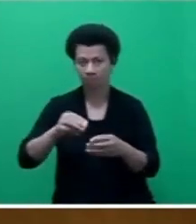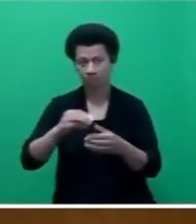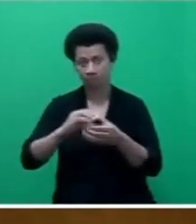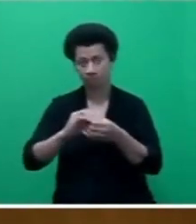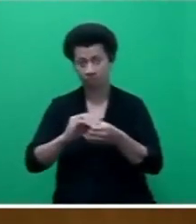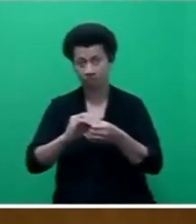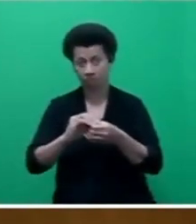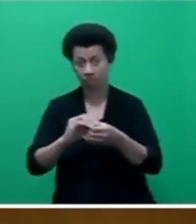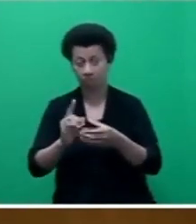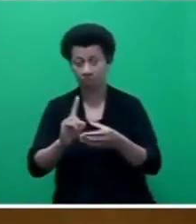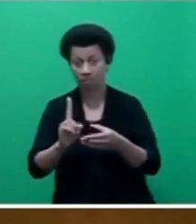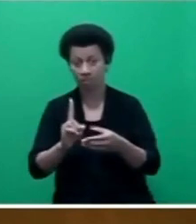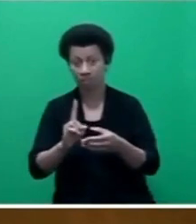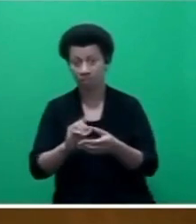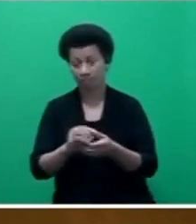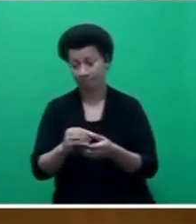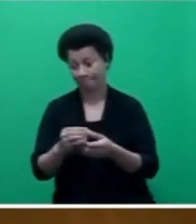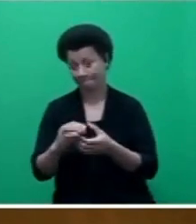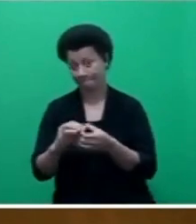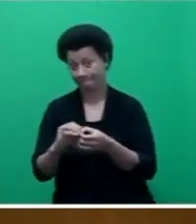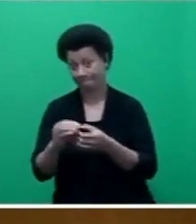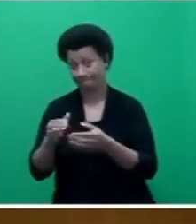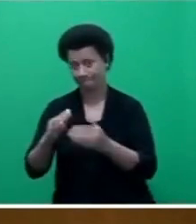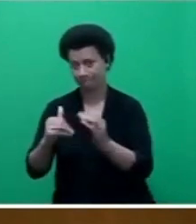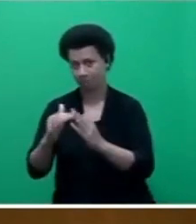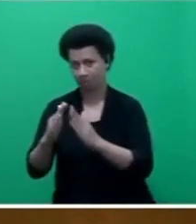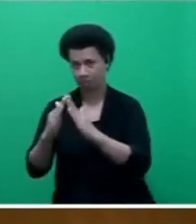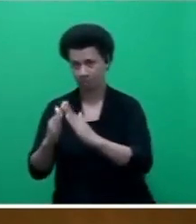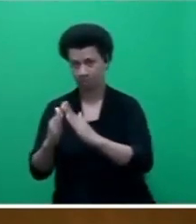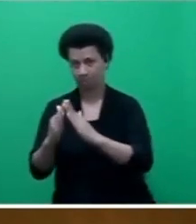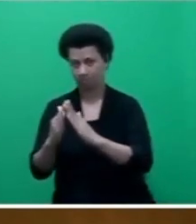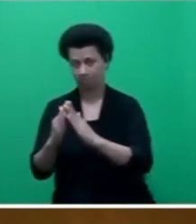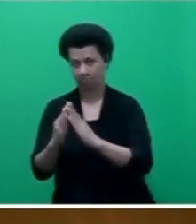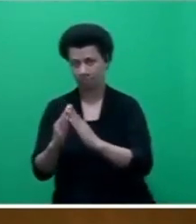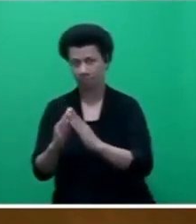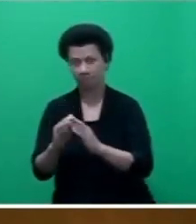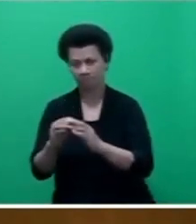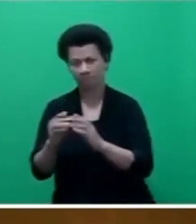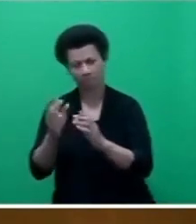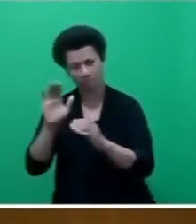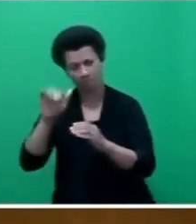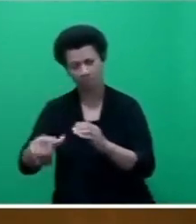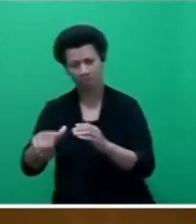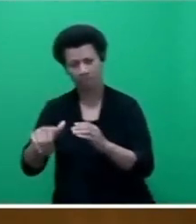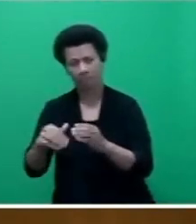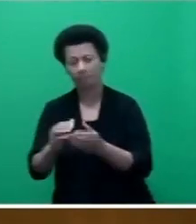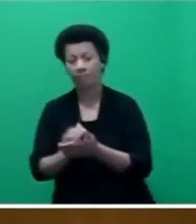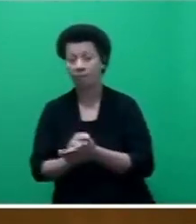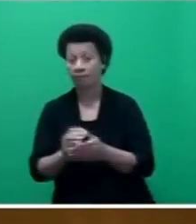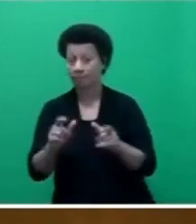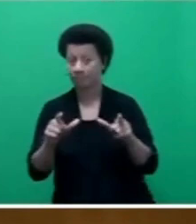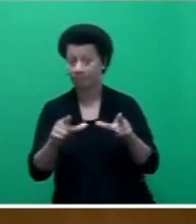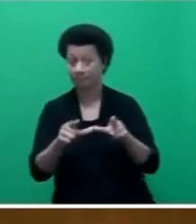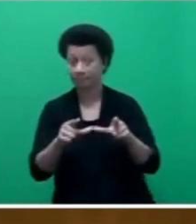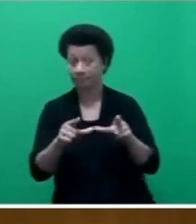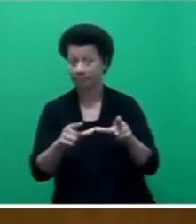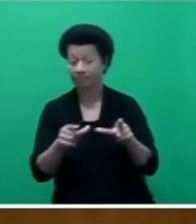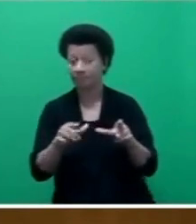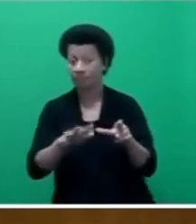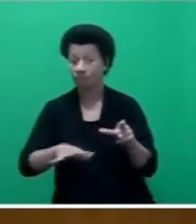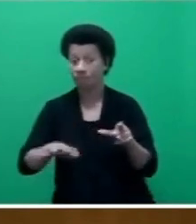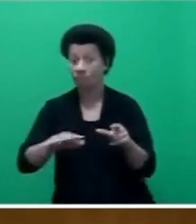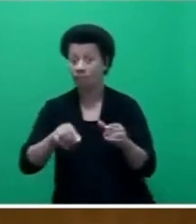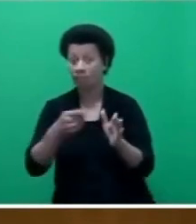tenure to be able to build permanent homes. Leaseholders will be mainstreamed into the